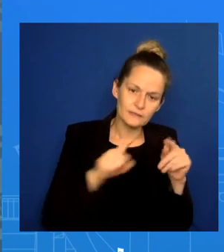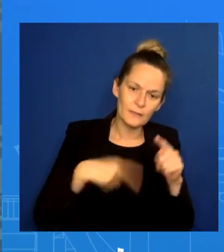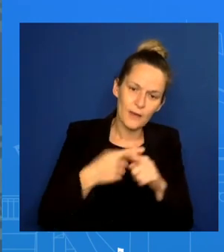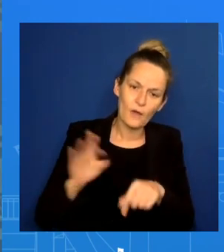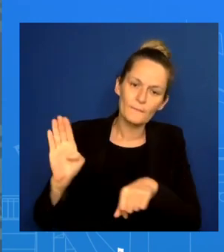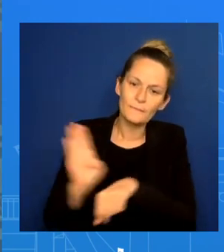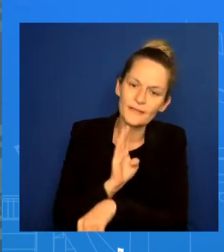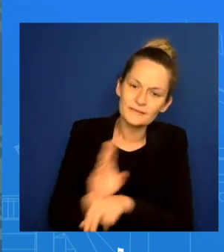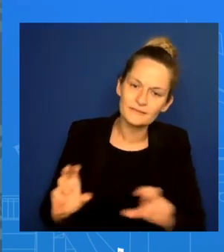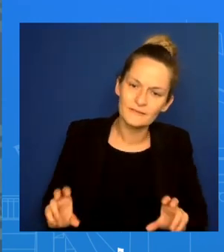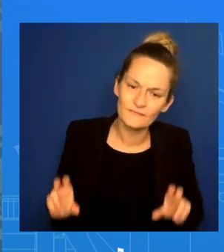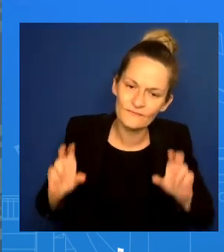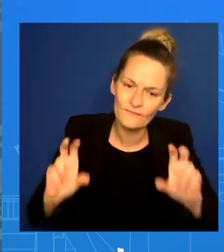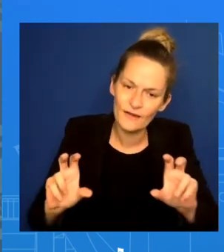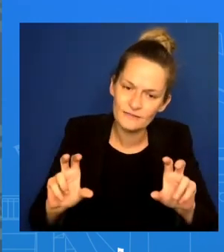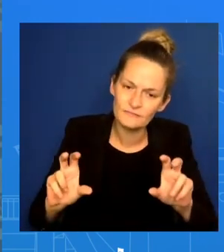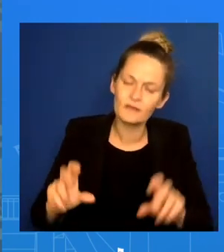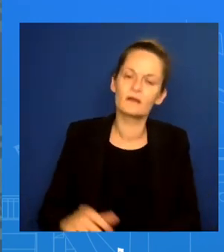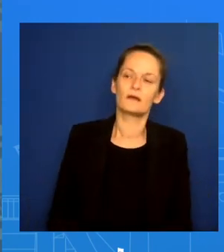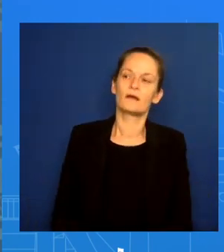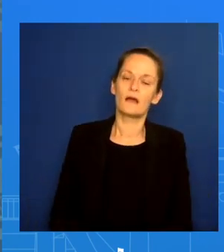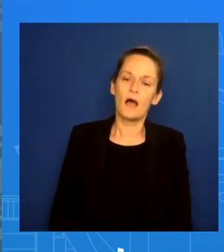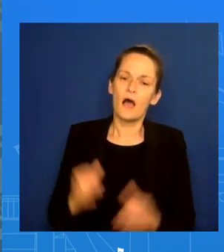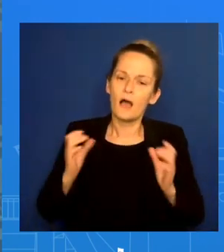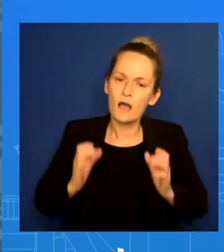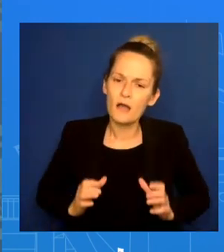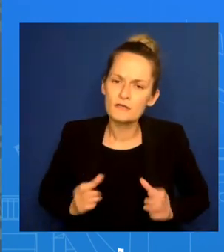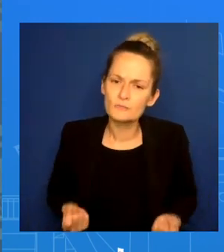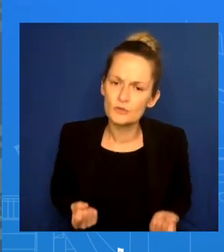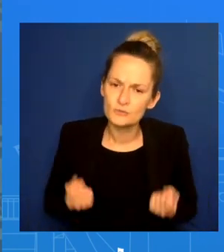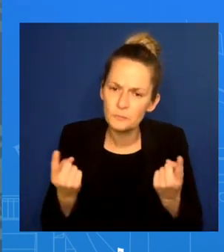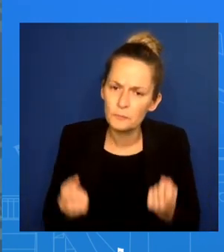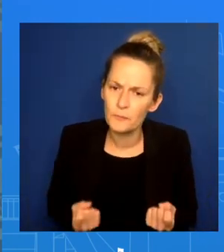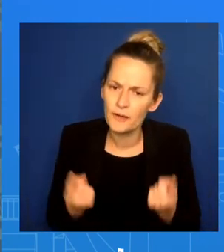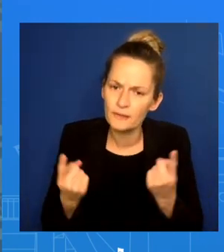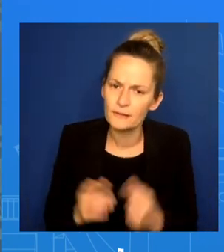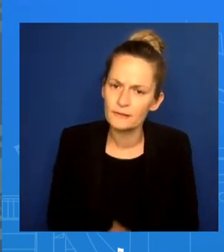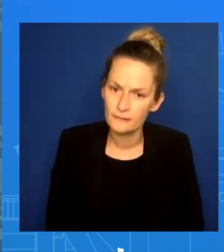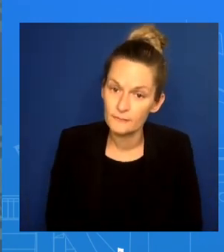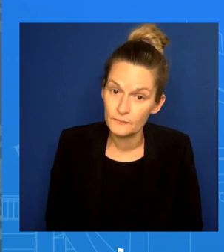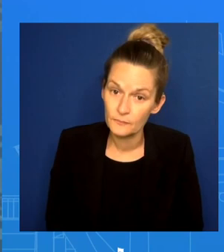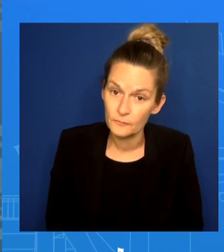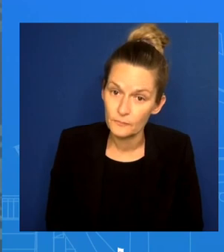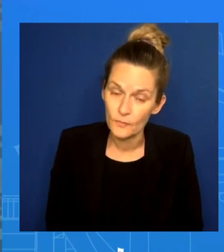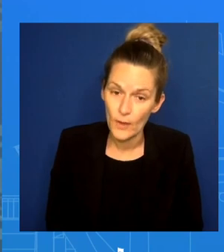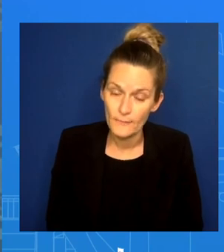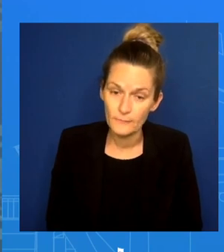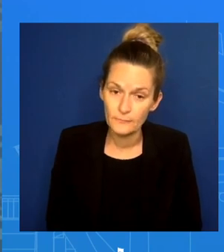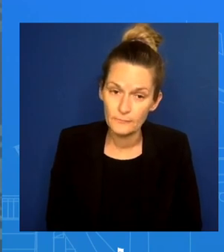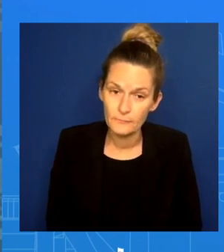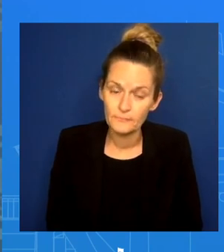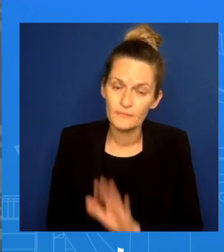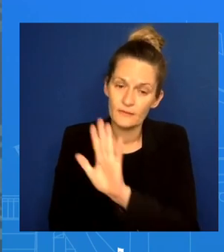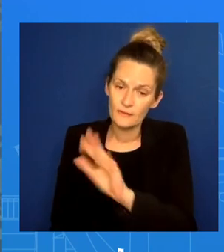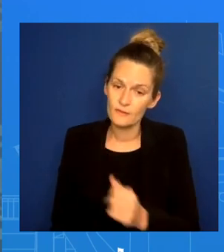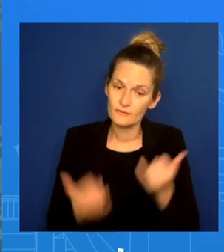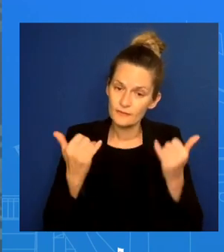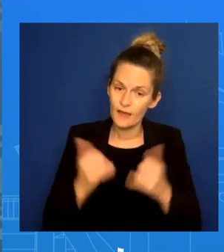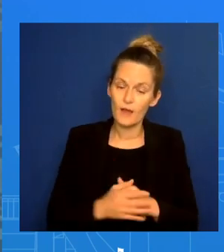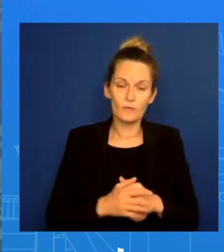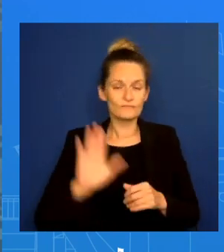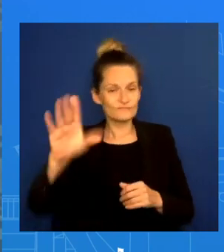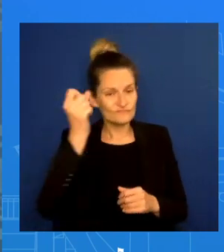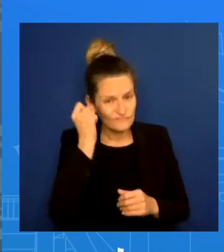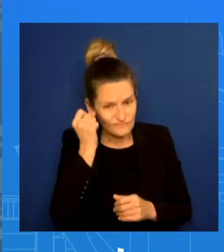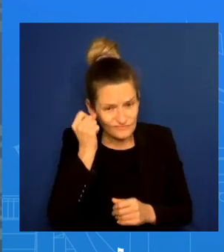investing and purchasing. That is incredibly important. We have 3.6 unemployment. You do not see that in a pre-recession, and you do not see